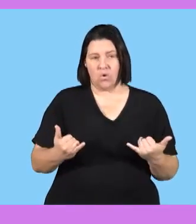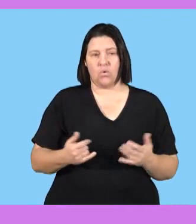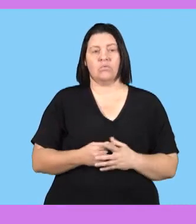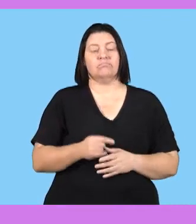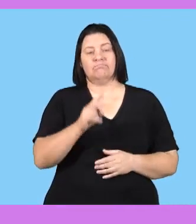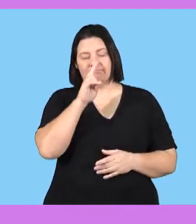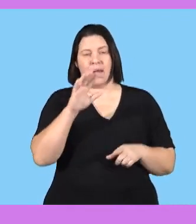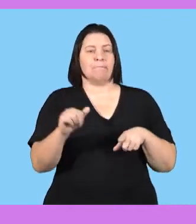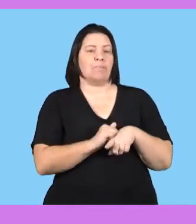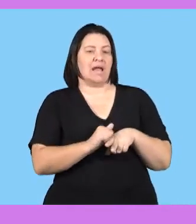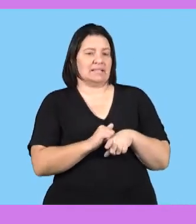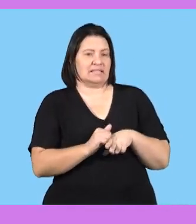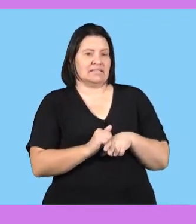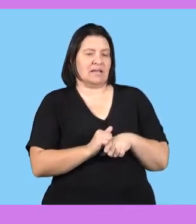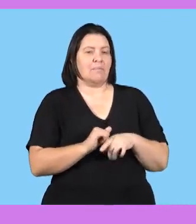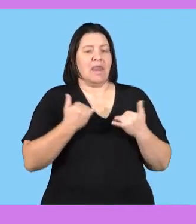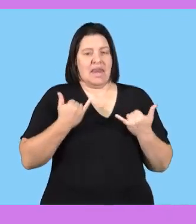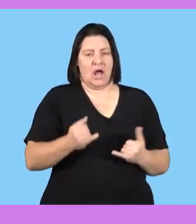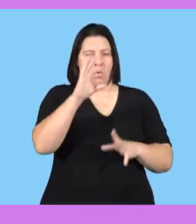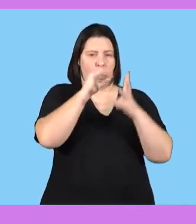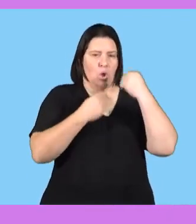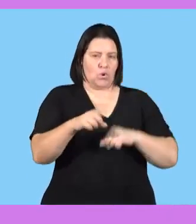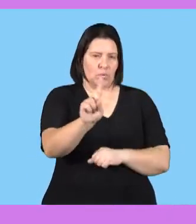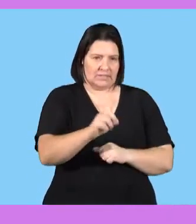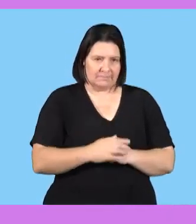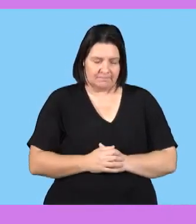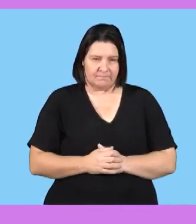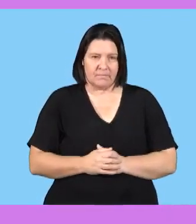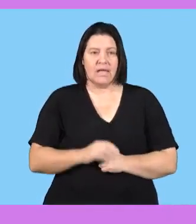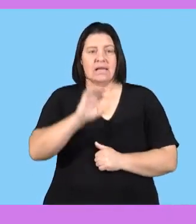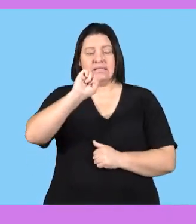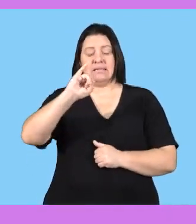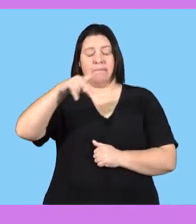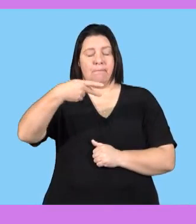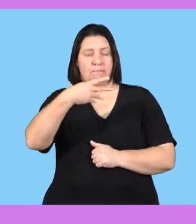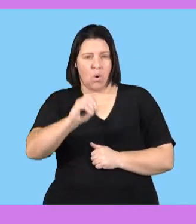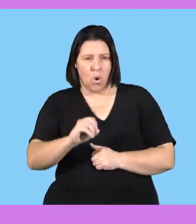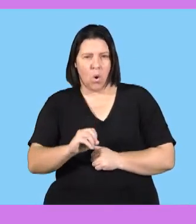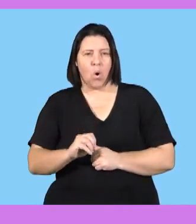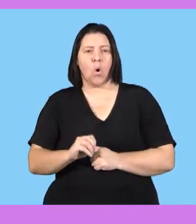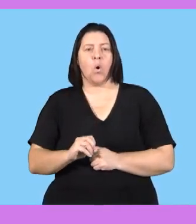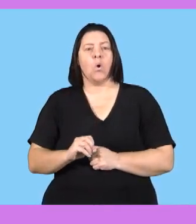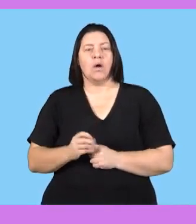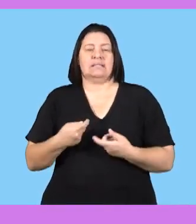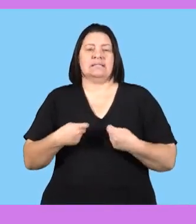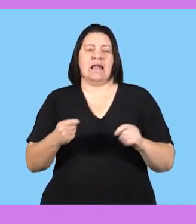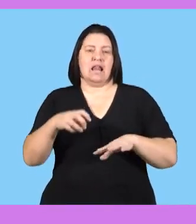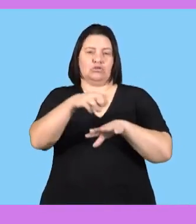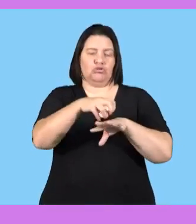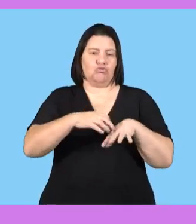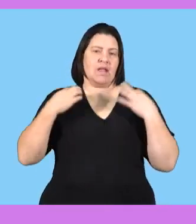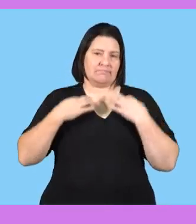Now let's get to practice what you have just learned. Sipho is selling jewelry, and